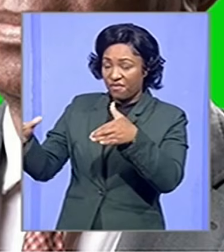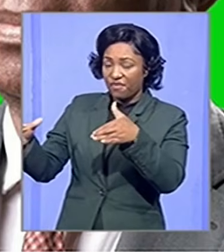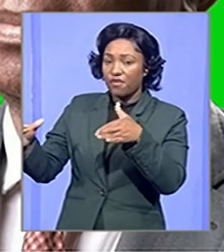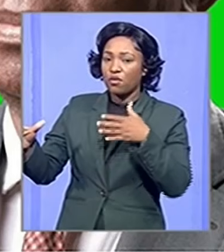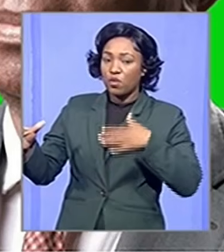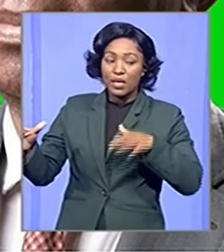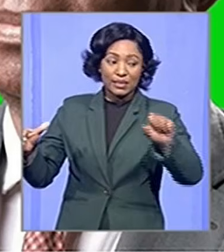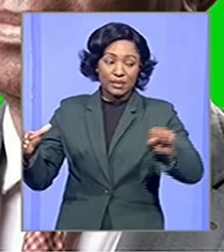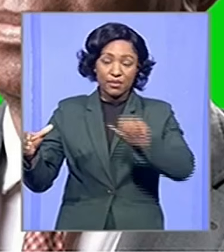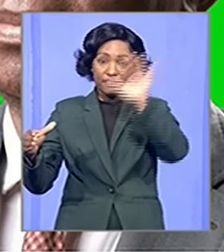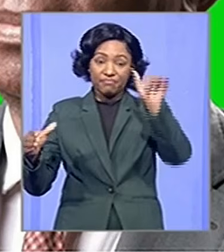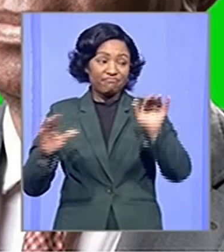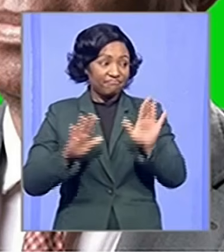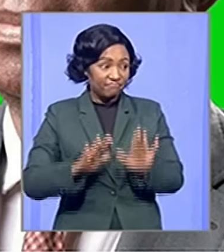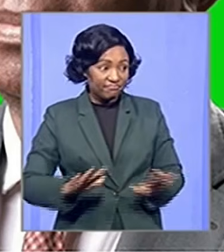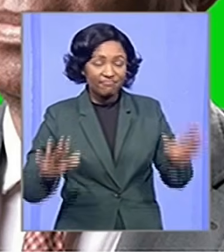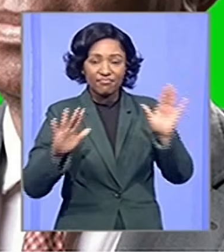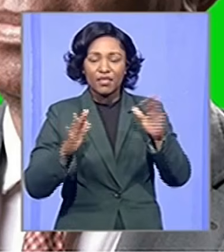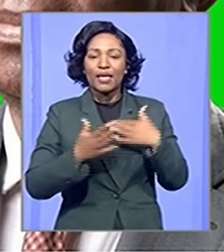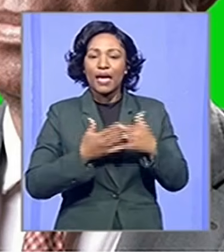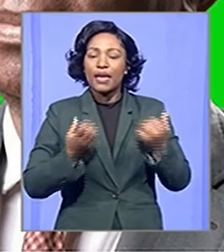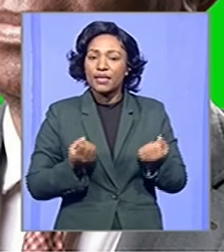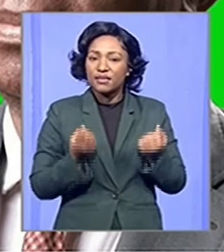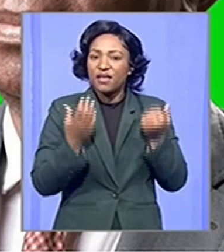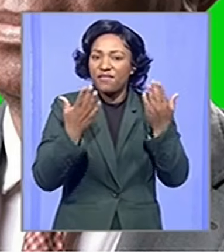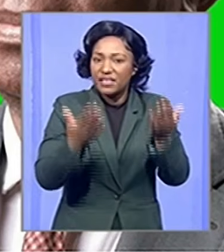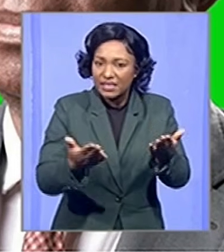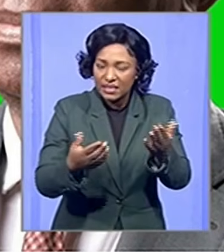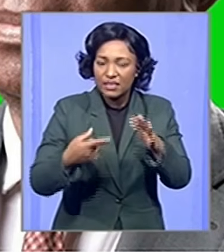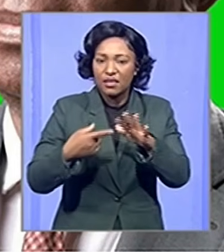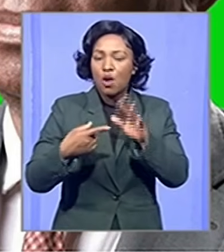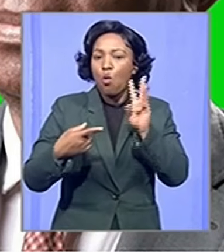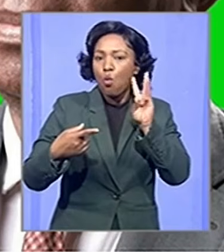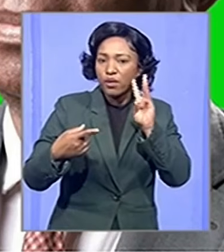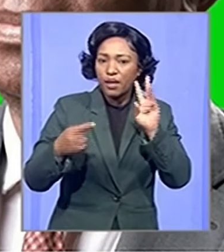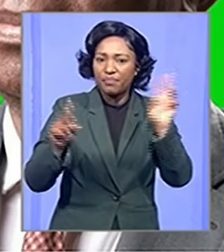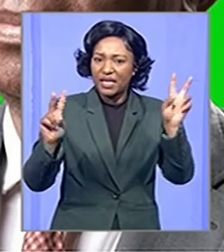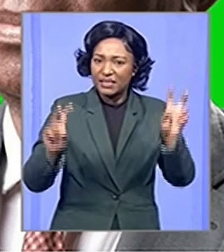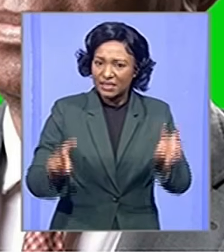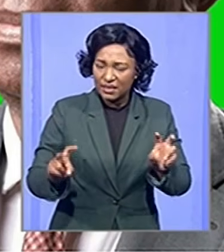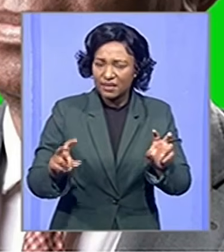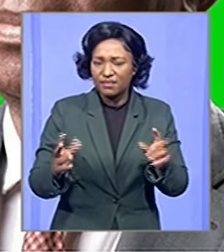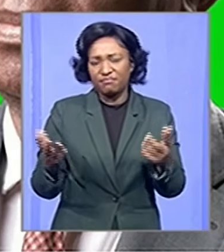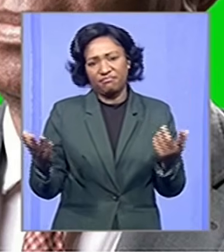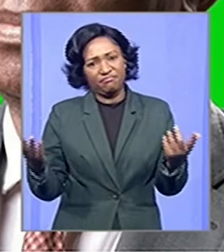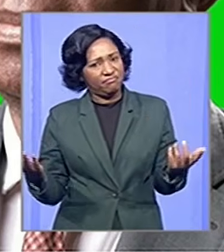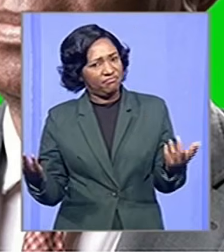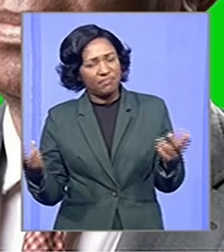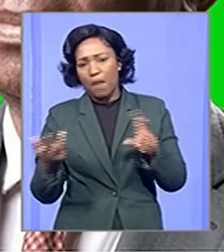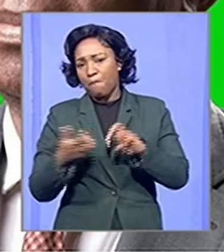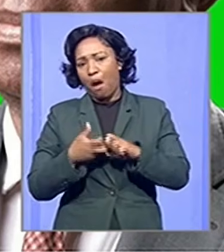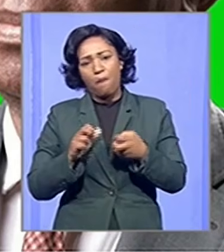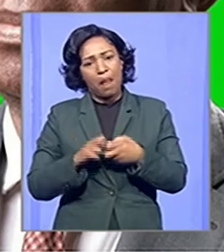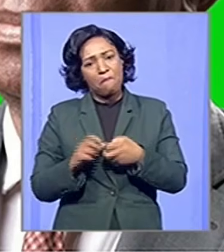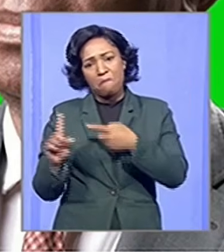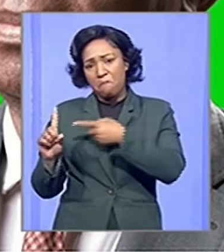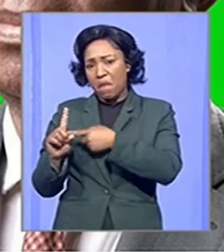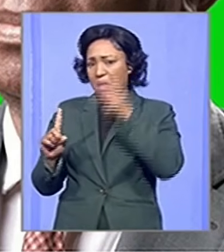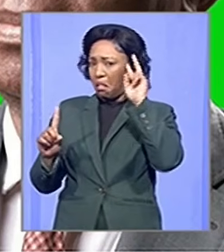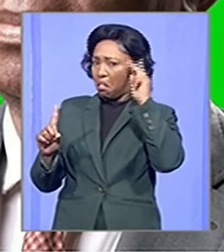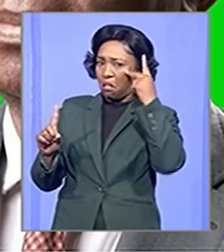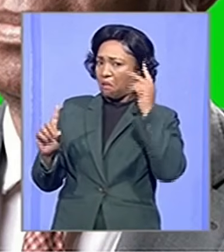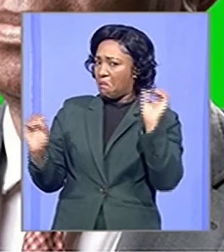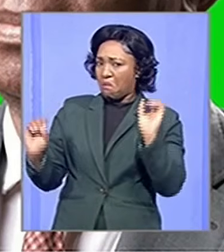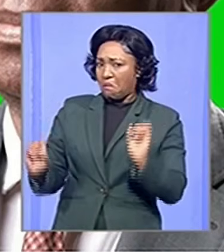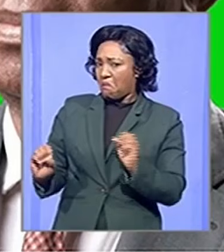kry-a di-service ditlhoko tse re di batlang tse tshwanang le metsi mabone le motlakase, ga rena problem le go change mind wa hae.